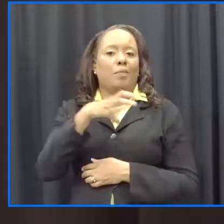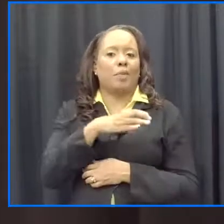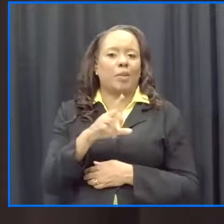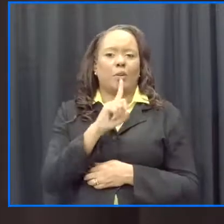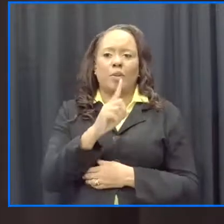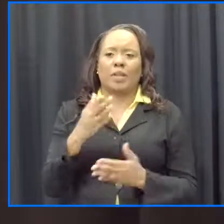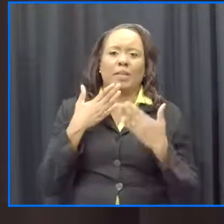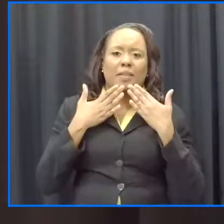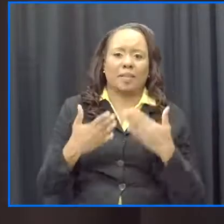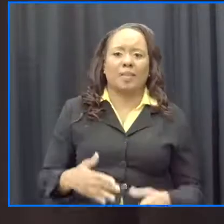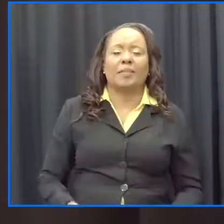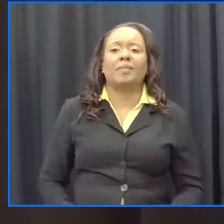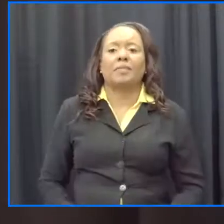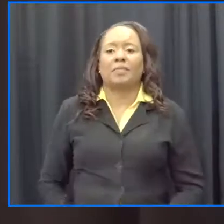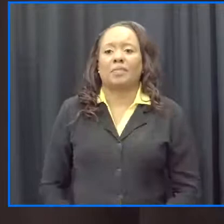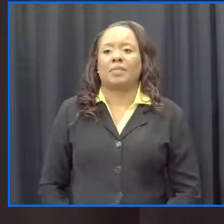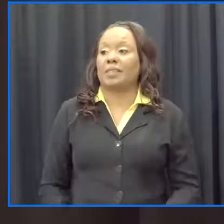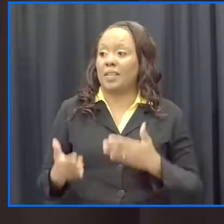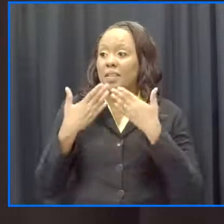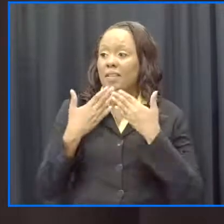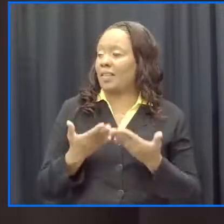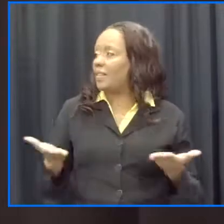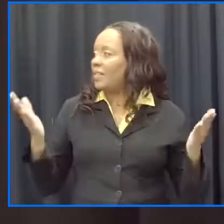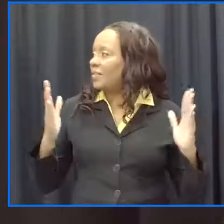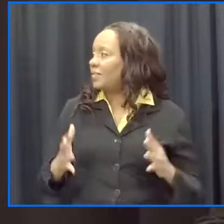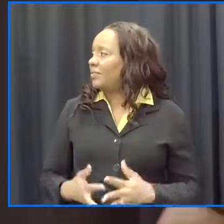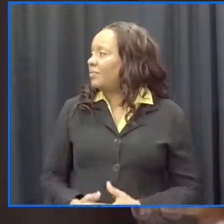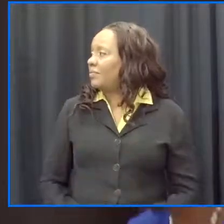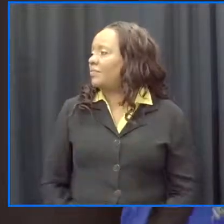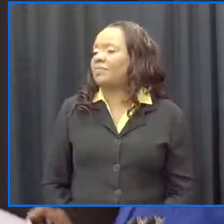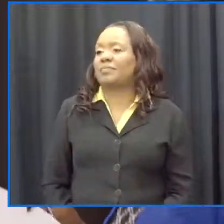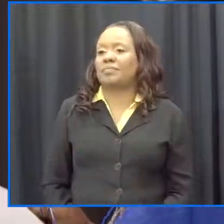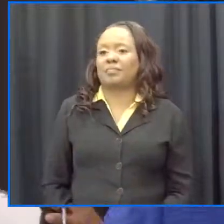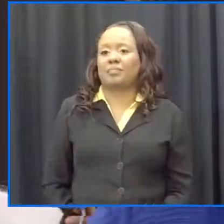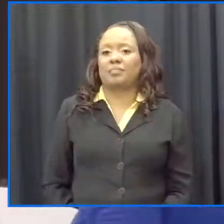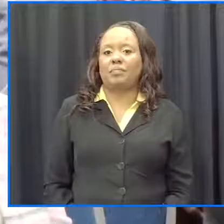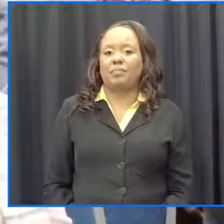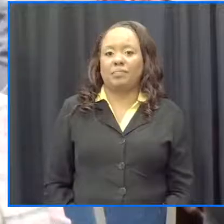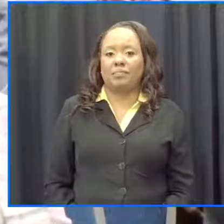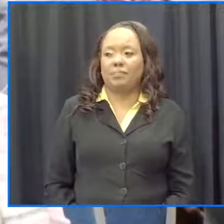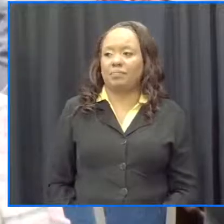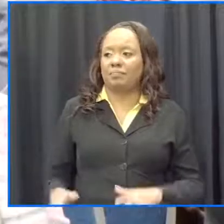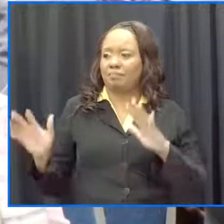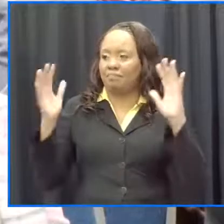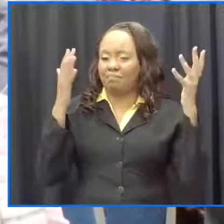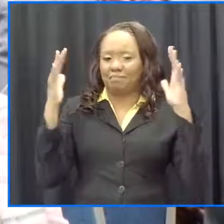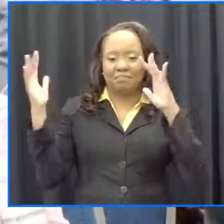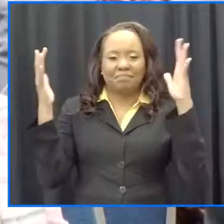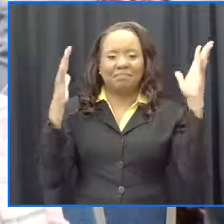and myself for your attendance here this morning. So thank you all, ladies and gentlemen.